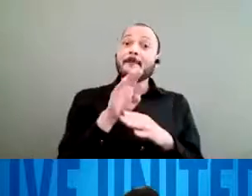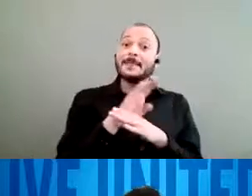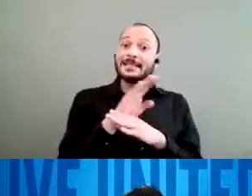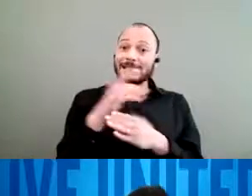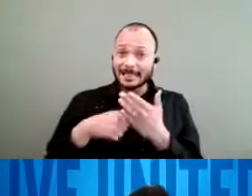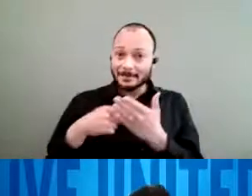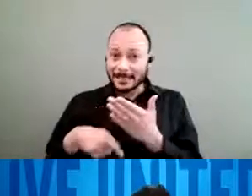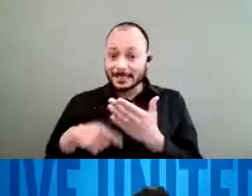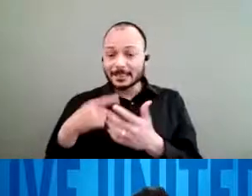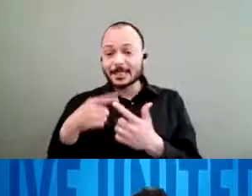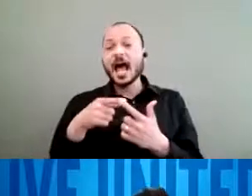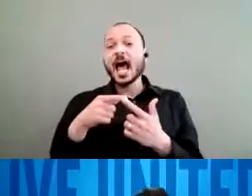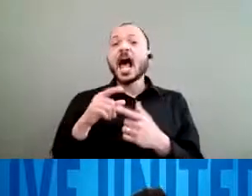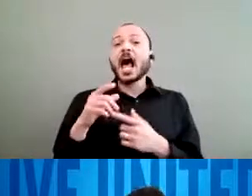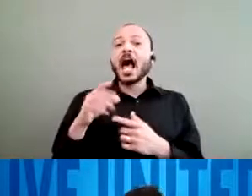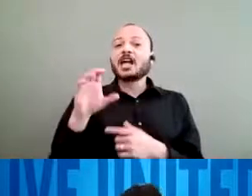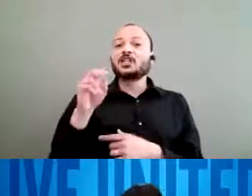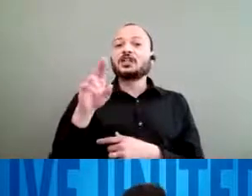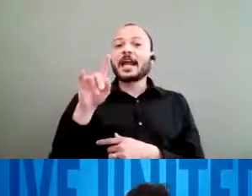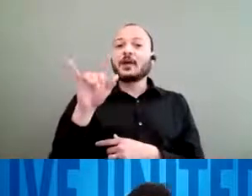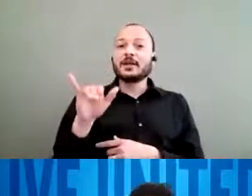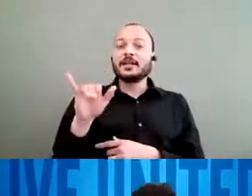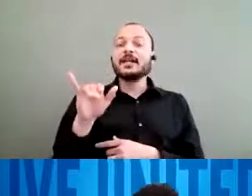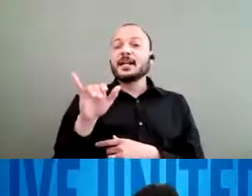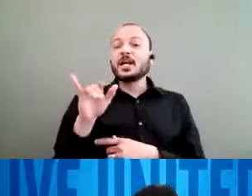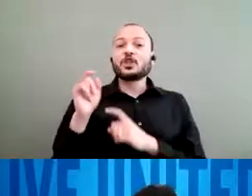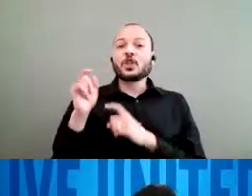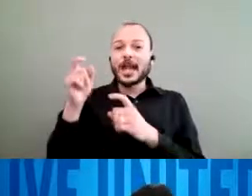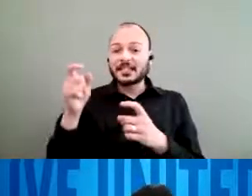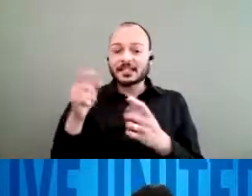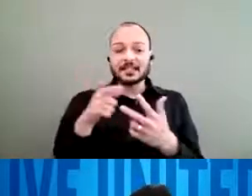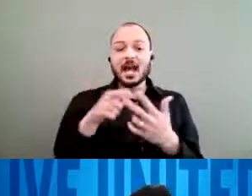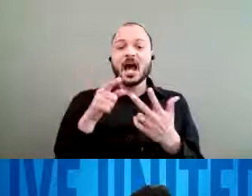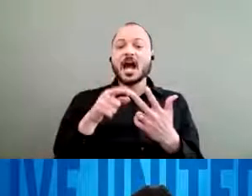donations, childcare. Do you own a home or do you rent?